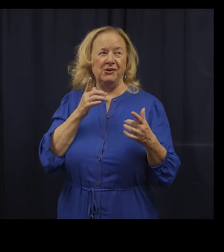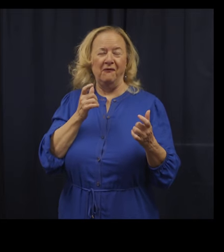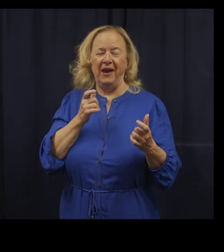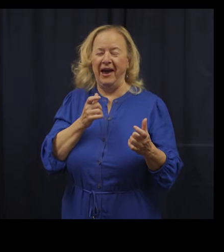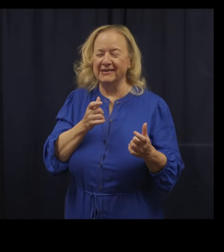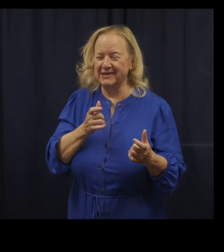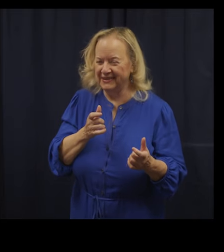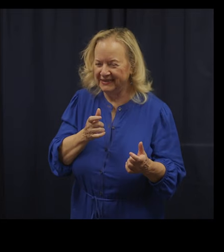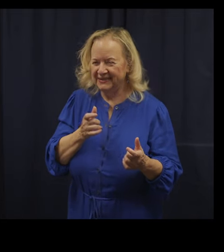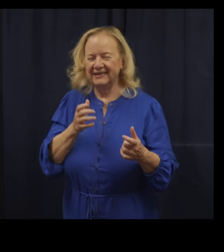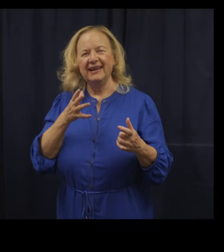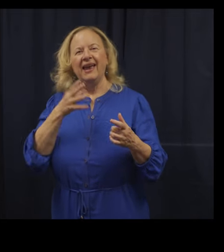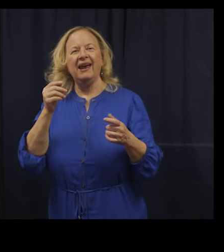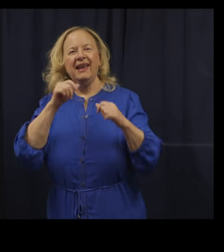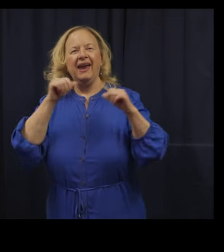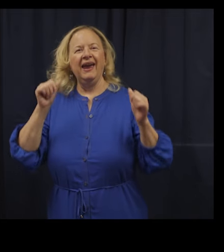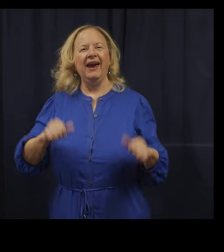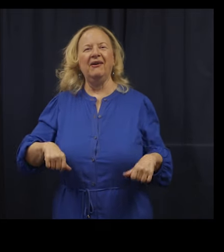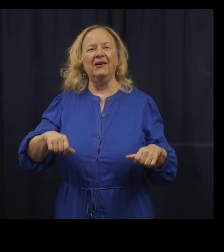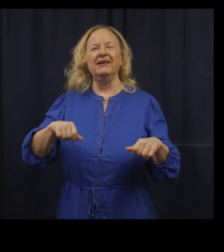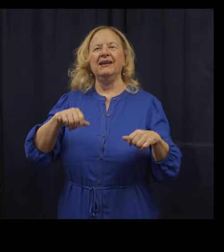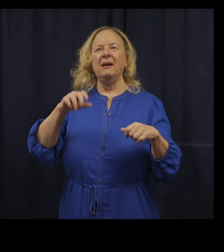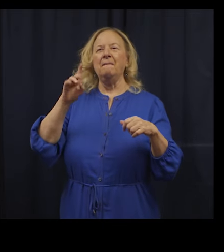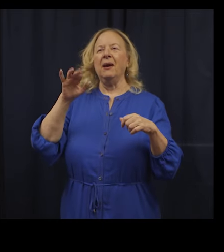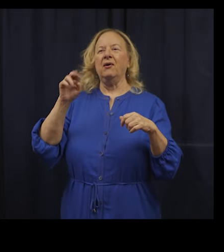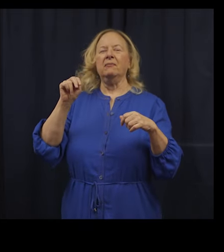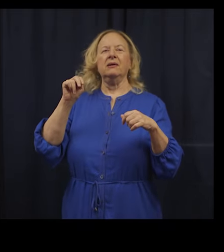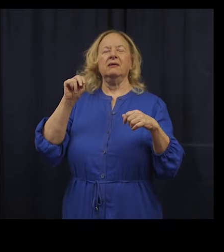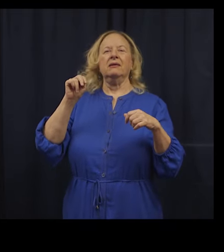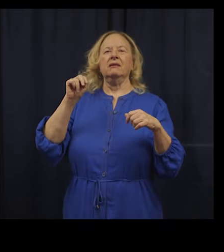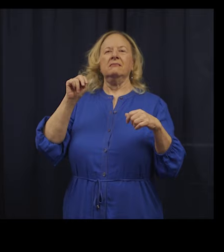snow, and Aaron turned toward Miriam, and she was